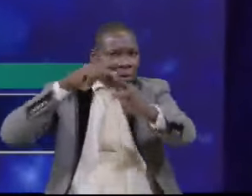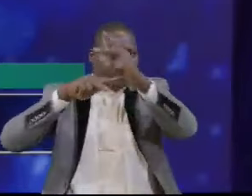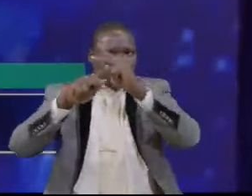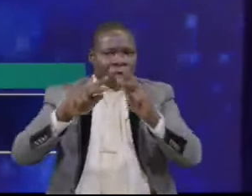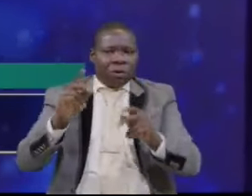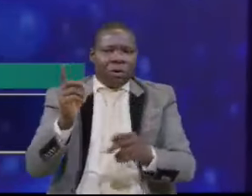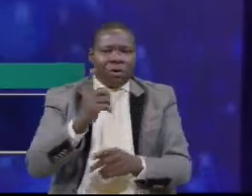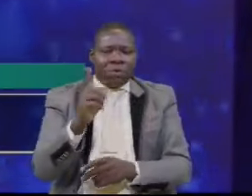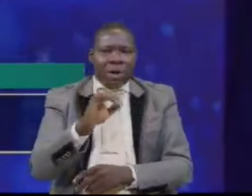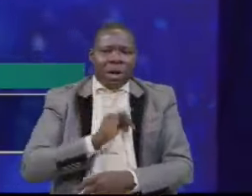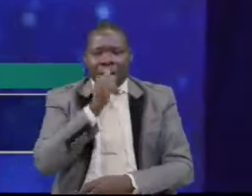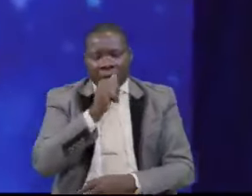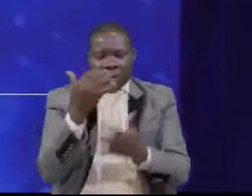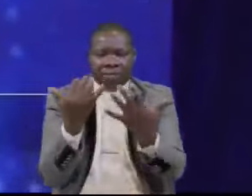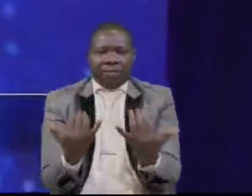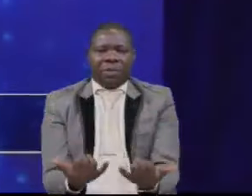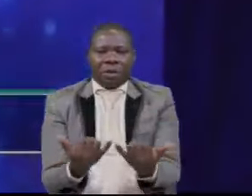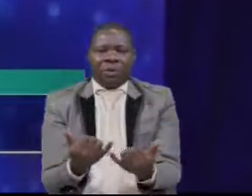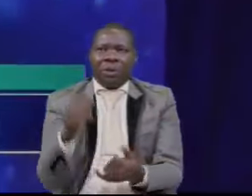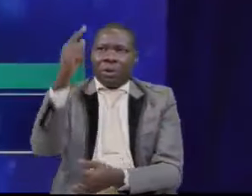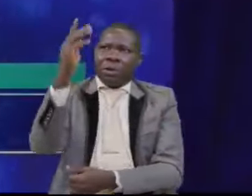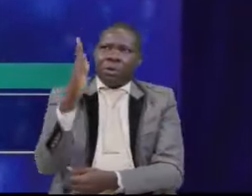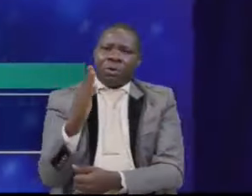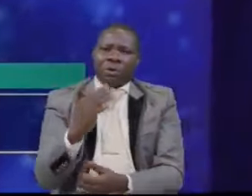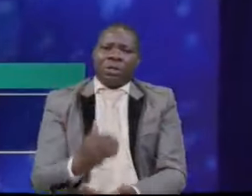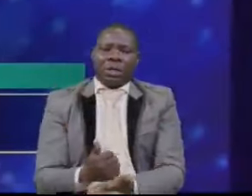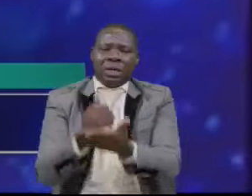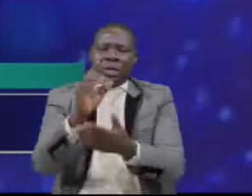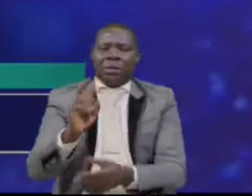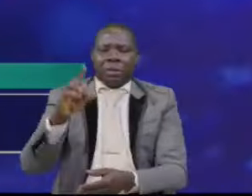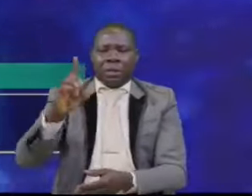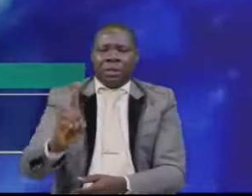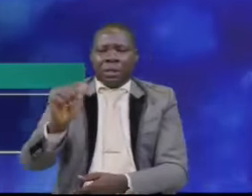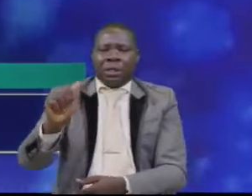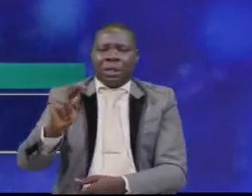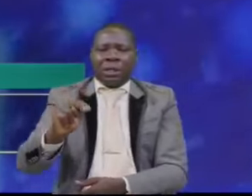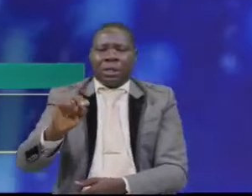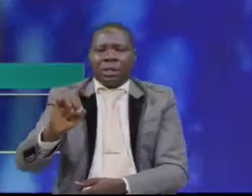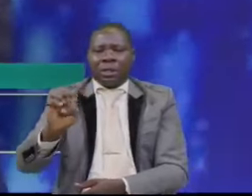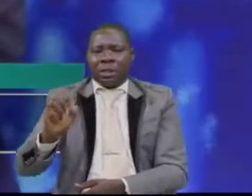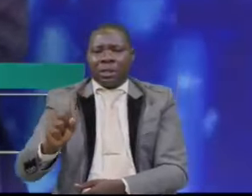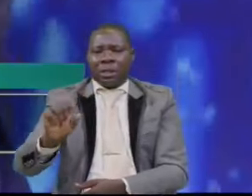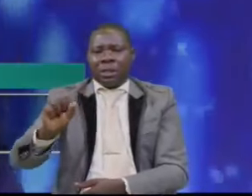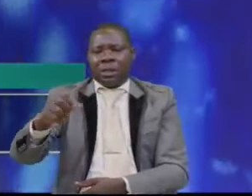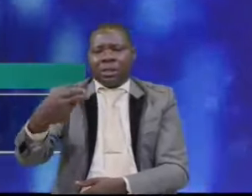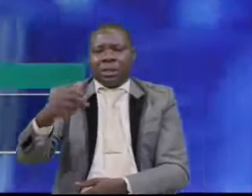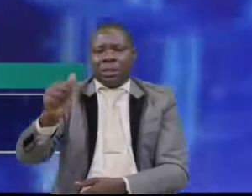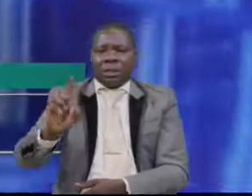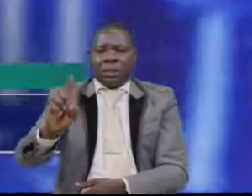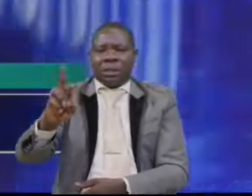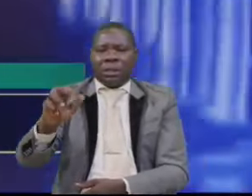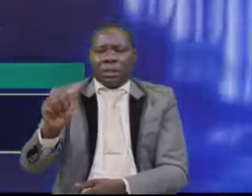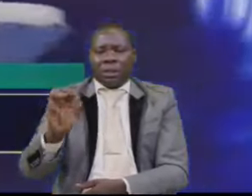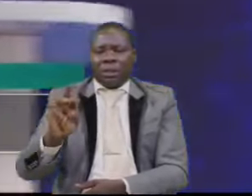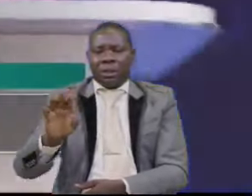now, God helped Daniel, Shadrach, Meshach, and Abednego. How